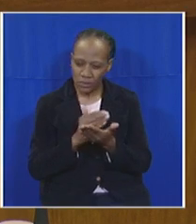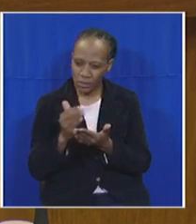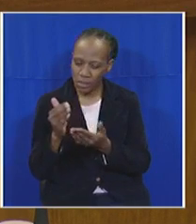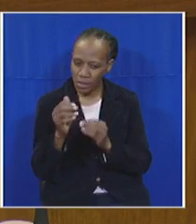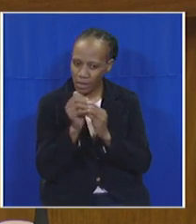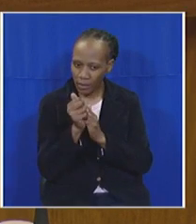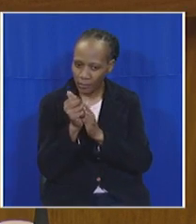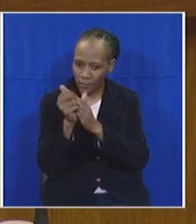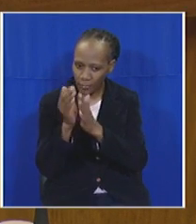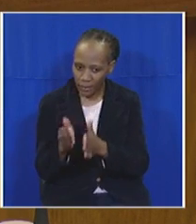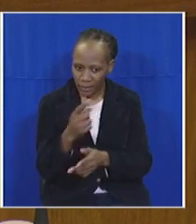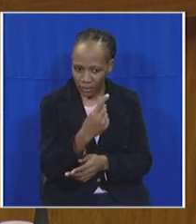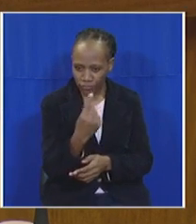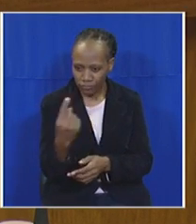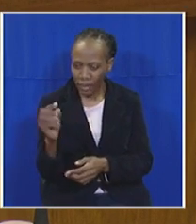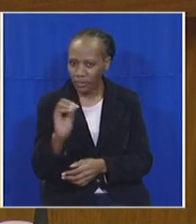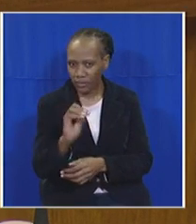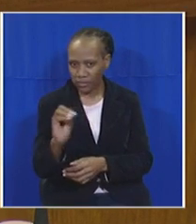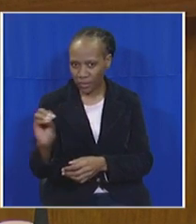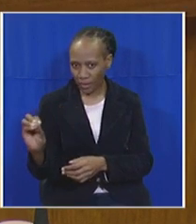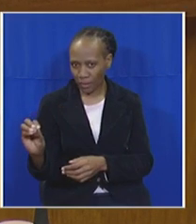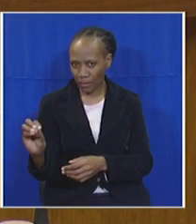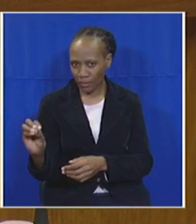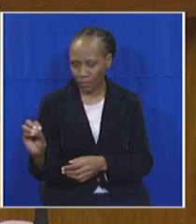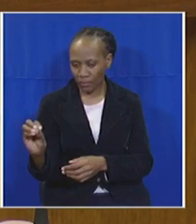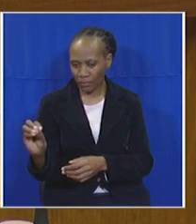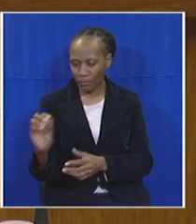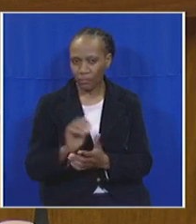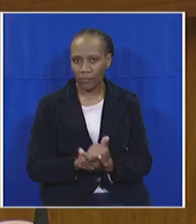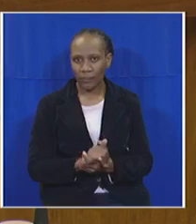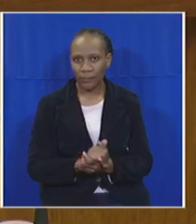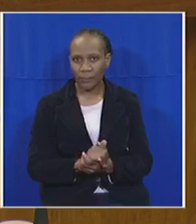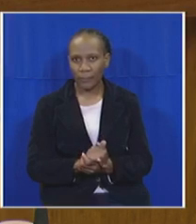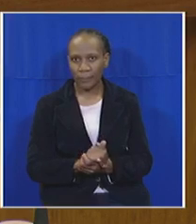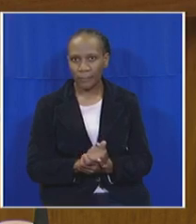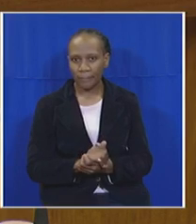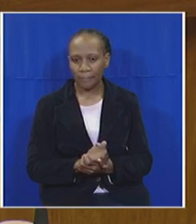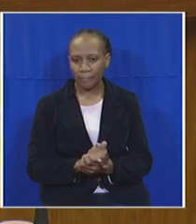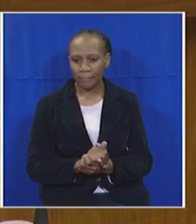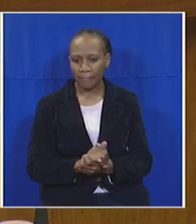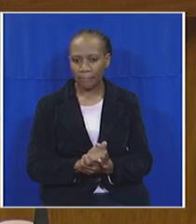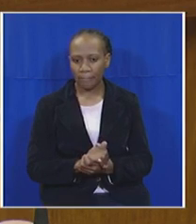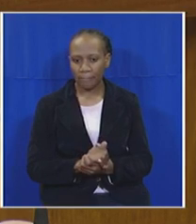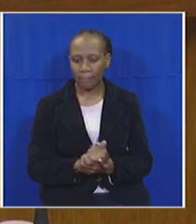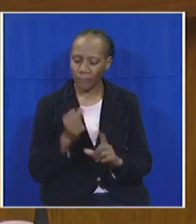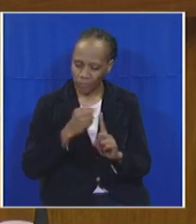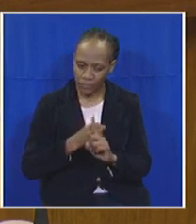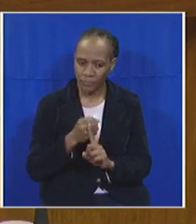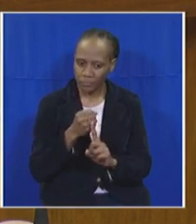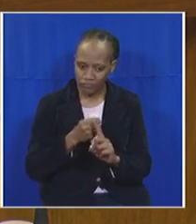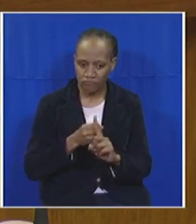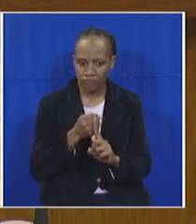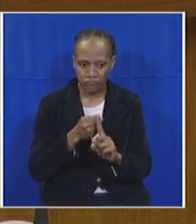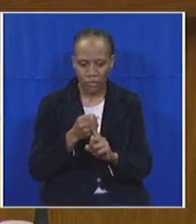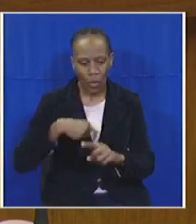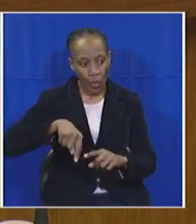kakhulu isizwe saseNingizimu Afrika ukuba sikhululeke ekucindezelweni nokugcilazwa komuntu onsundu bebambisene nenhlangano ebusayo